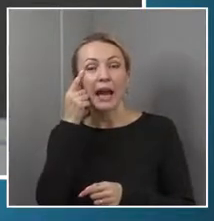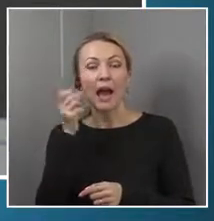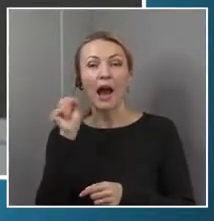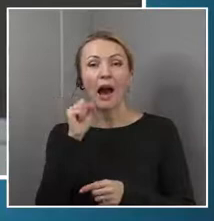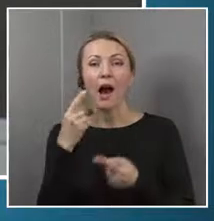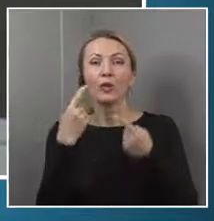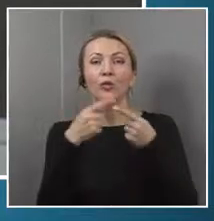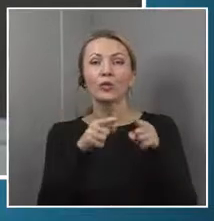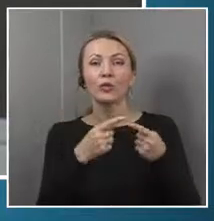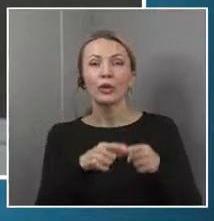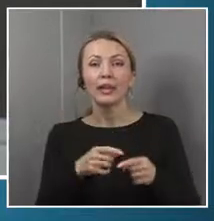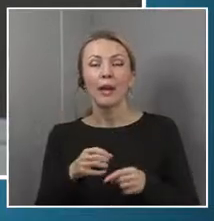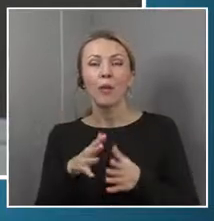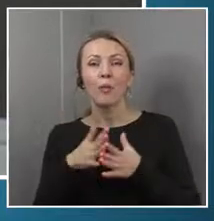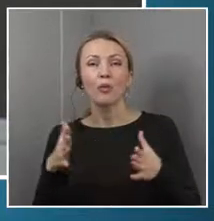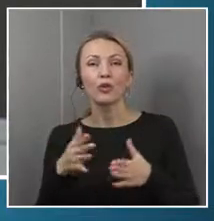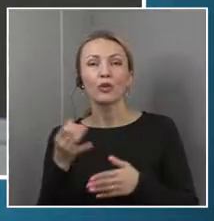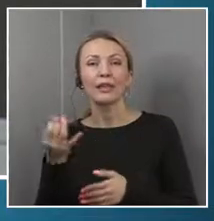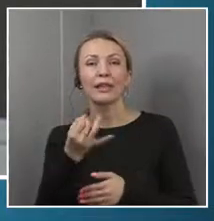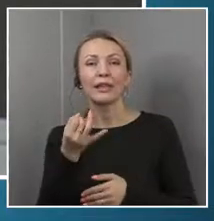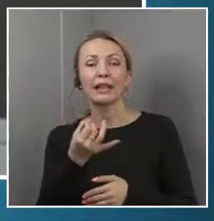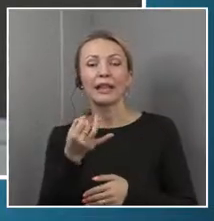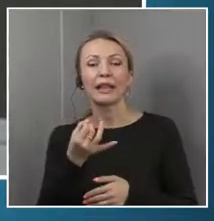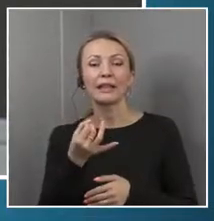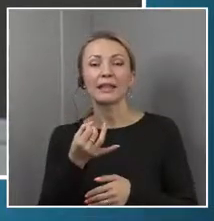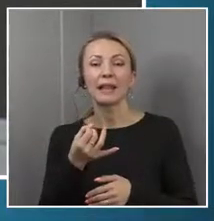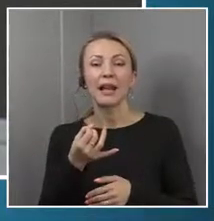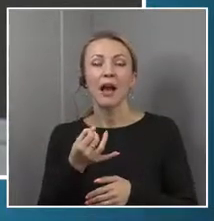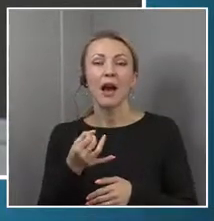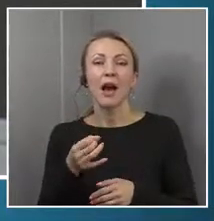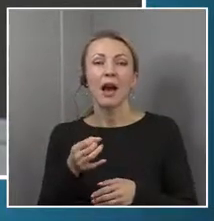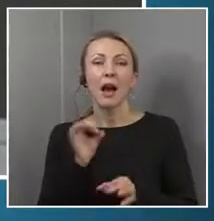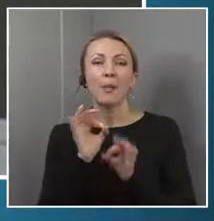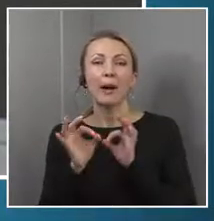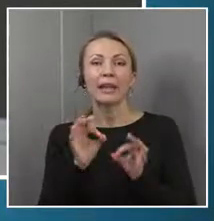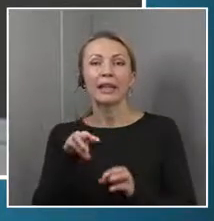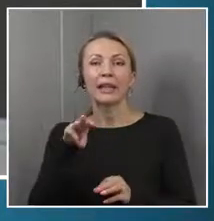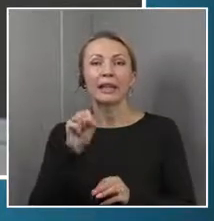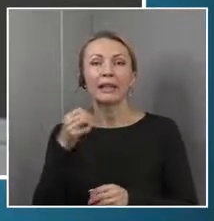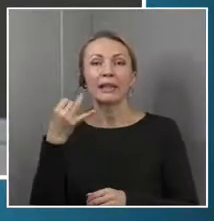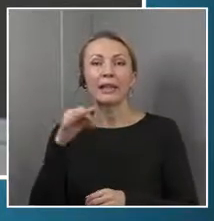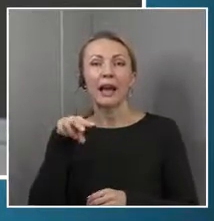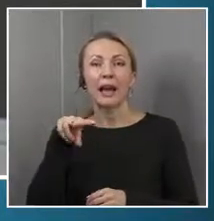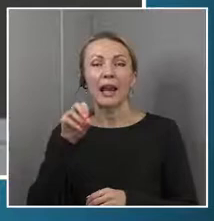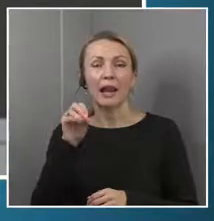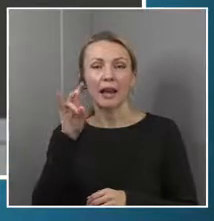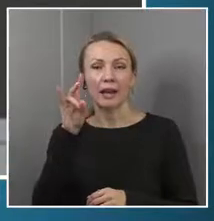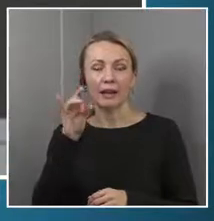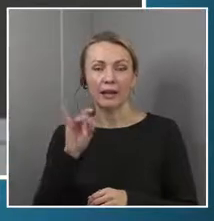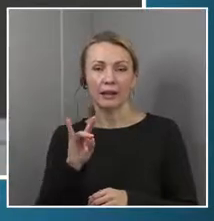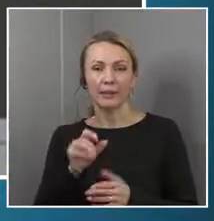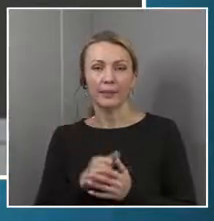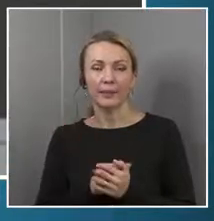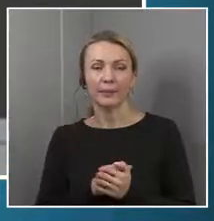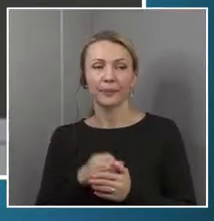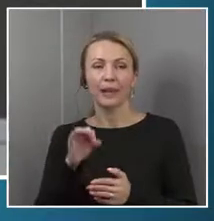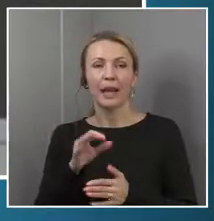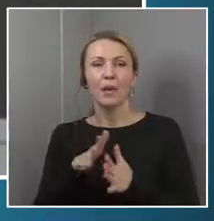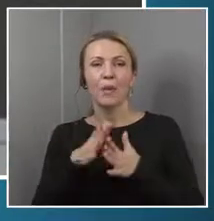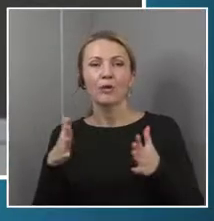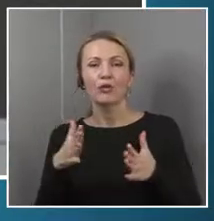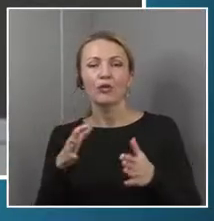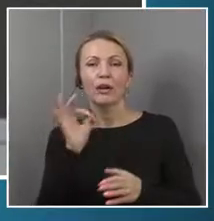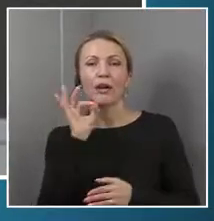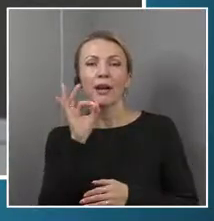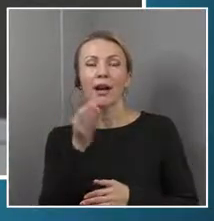German coins. One exception is China. China is interested in European coins and thalers. Thalers are large